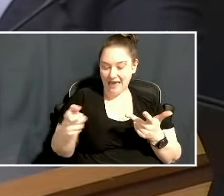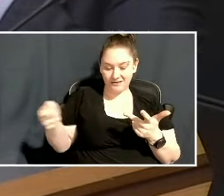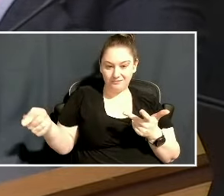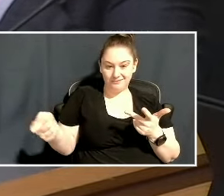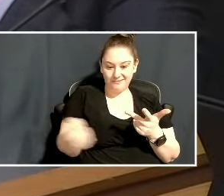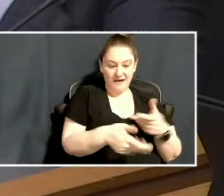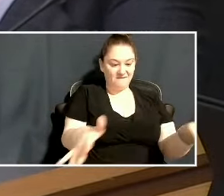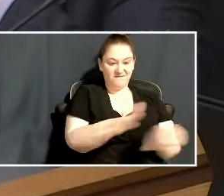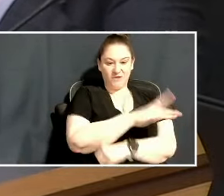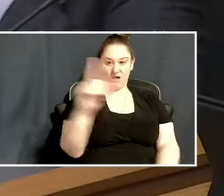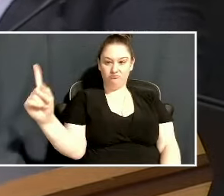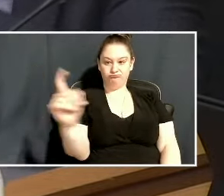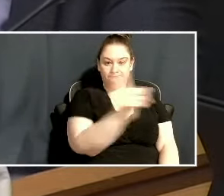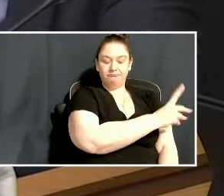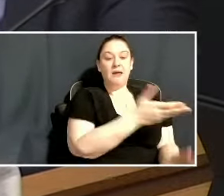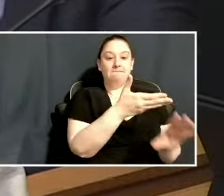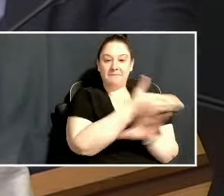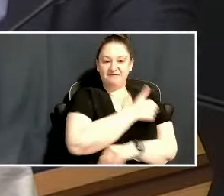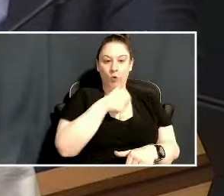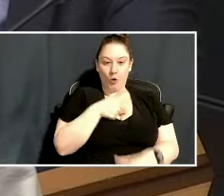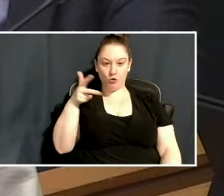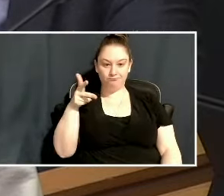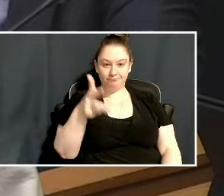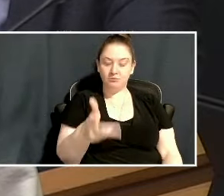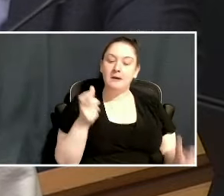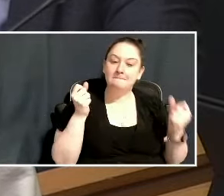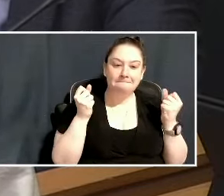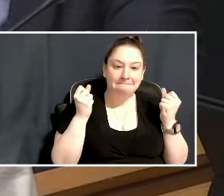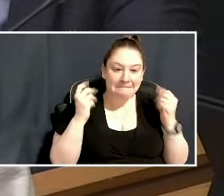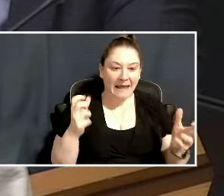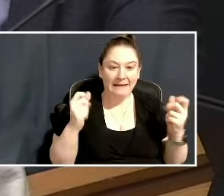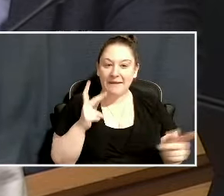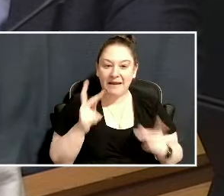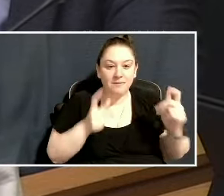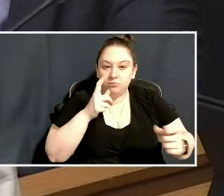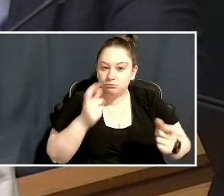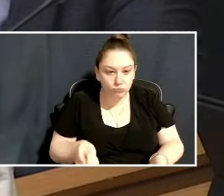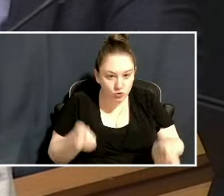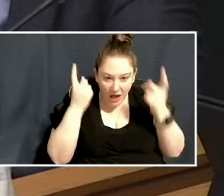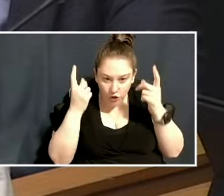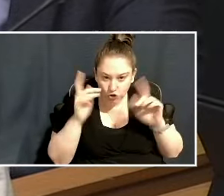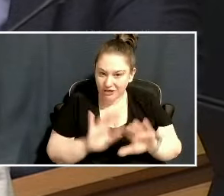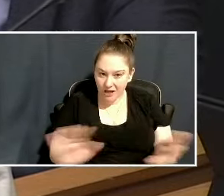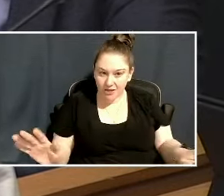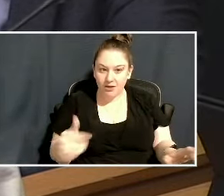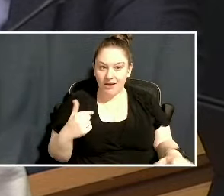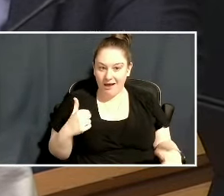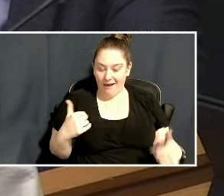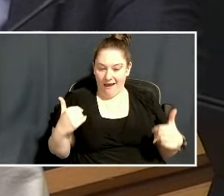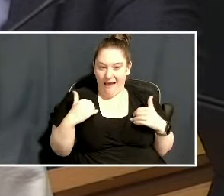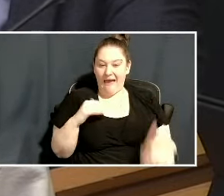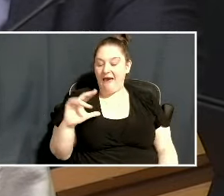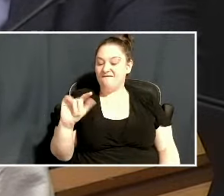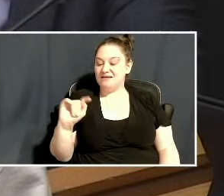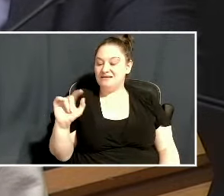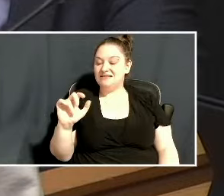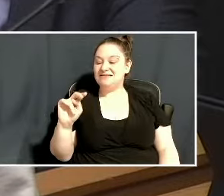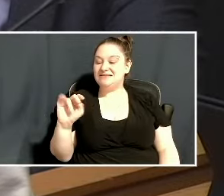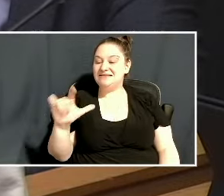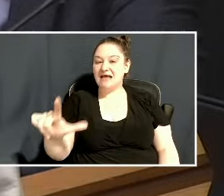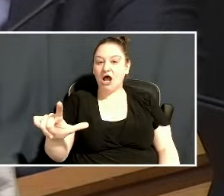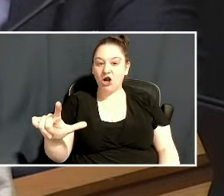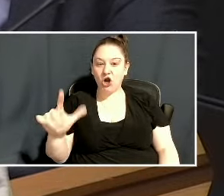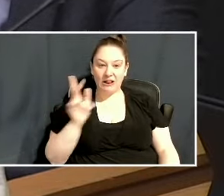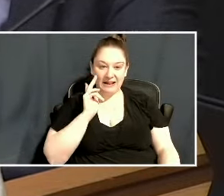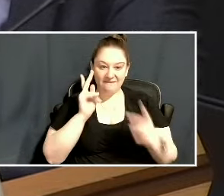enter that roadway. Many people do not understand this. I have tunnel vision. I have less than 10